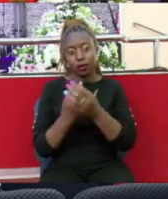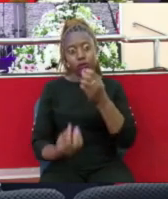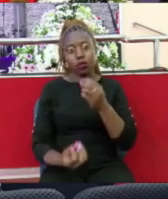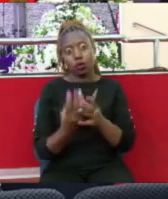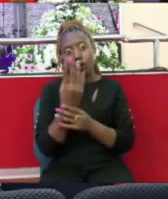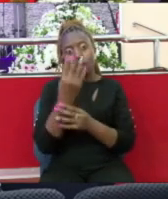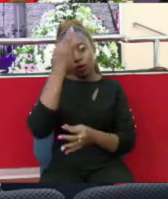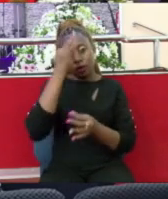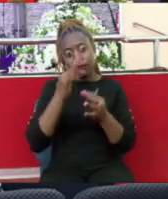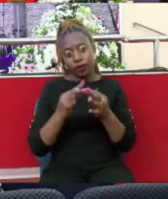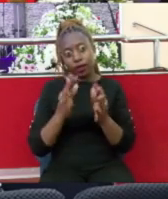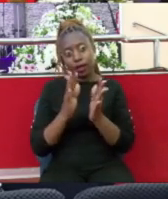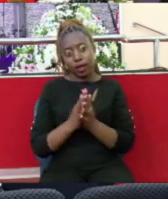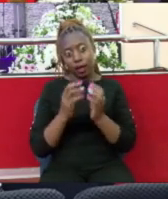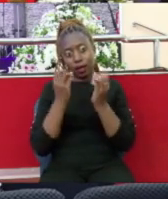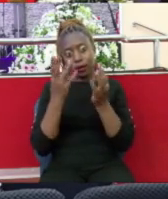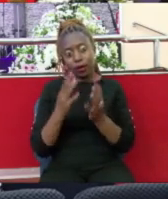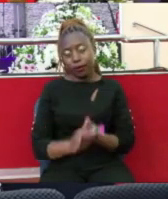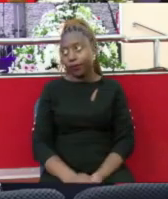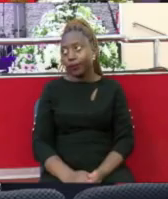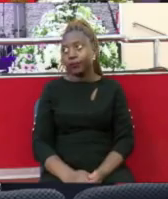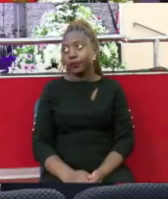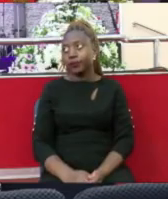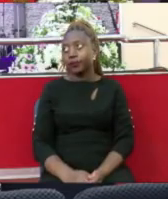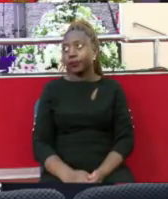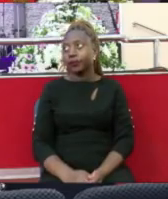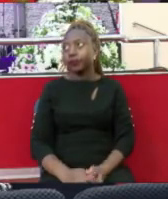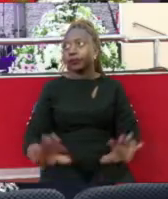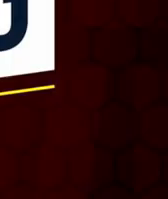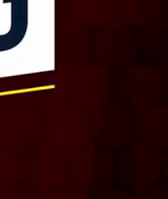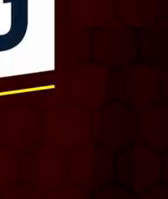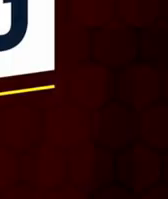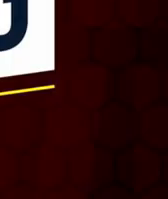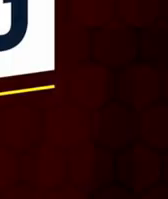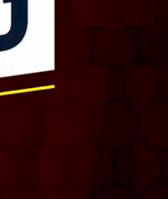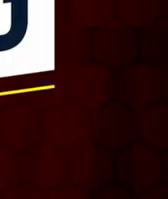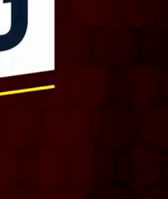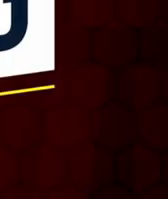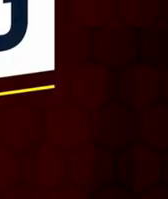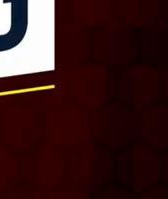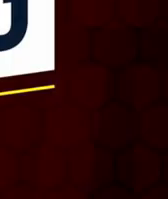Hallelujah. Hallelujah. Let us give Jesus a hand clap.